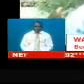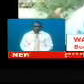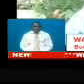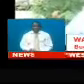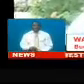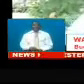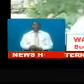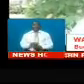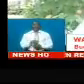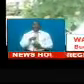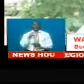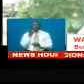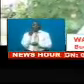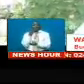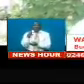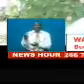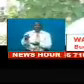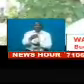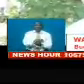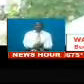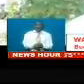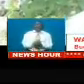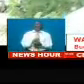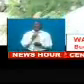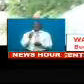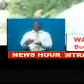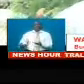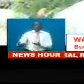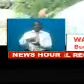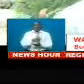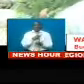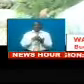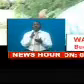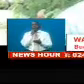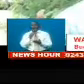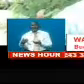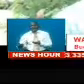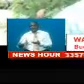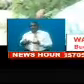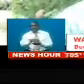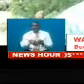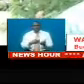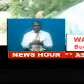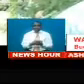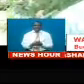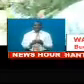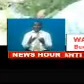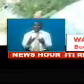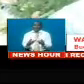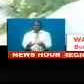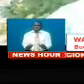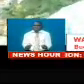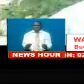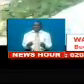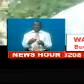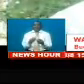the plastic waste that can flow on water, maybe the vaulted container, pure water sachet, and we melt it